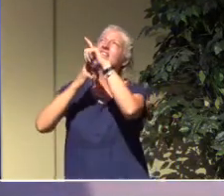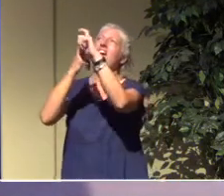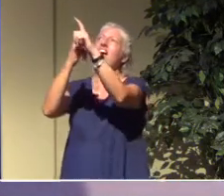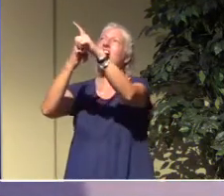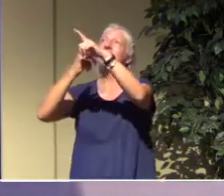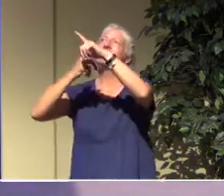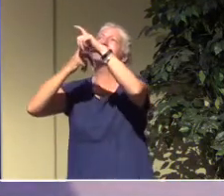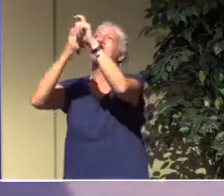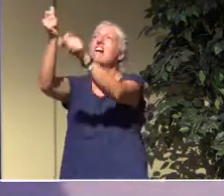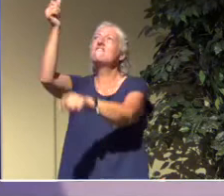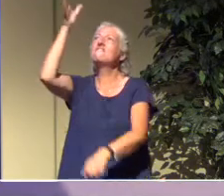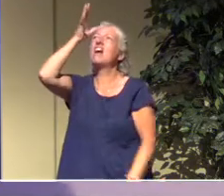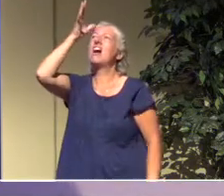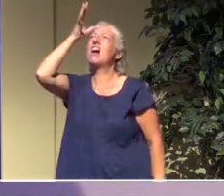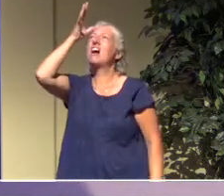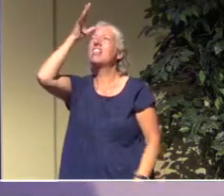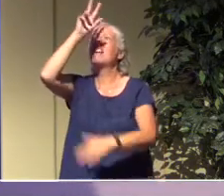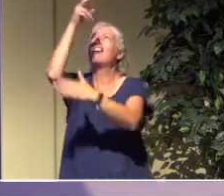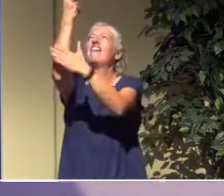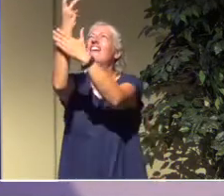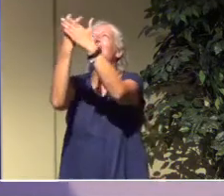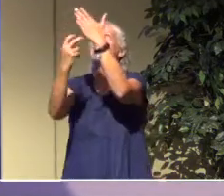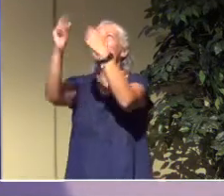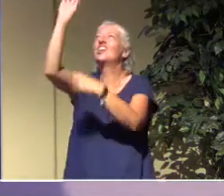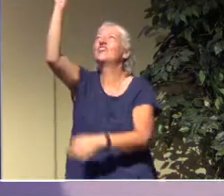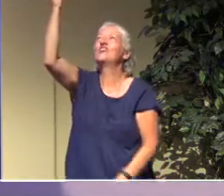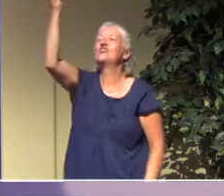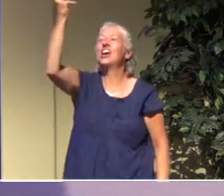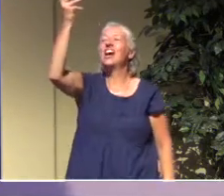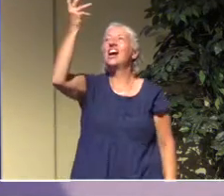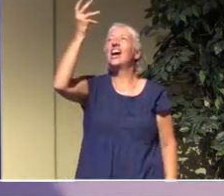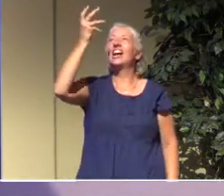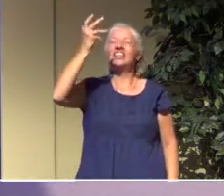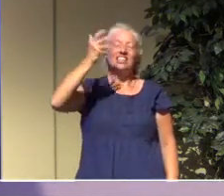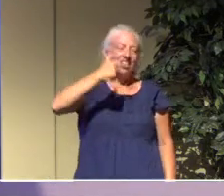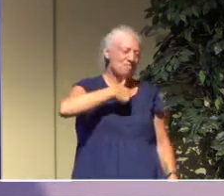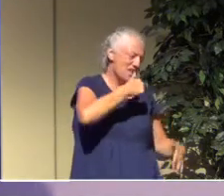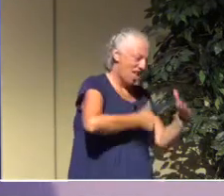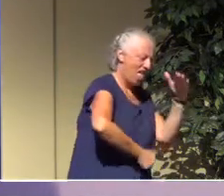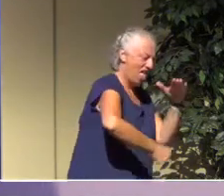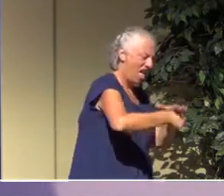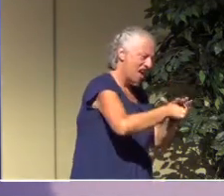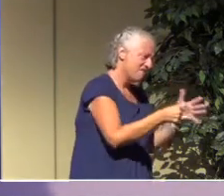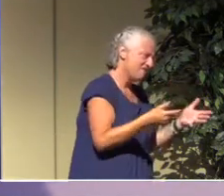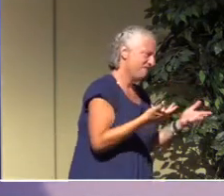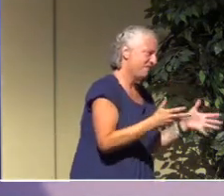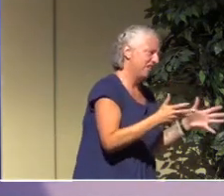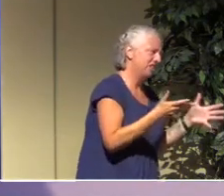To grace, I'm done with the heart.